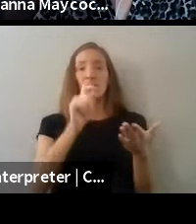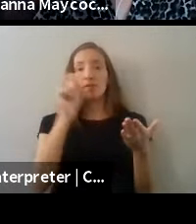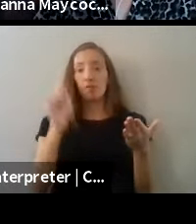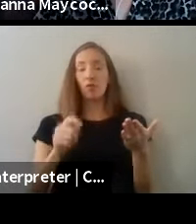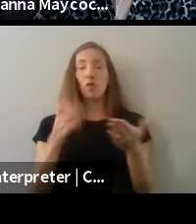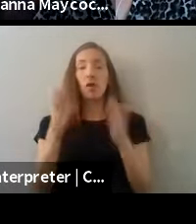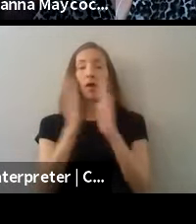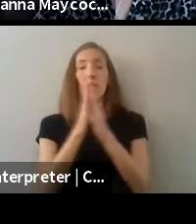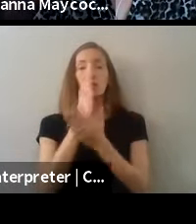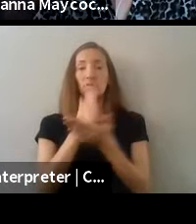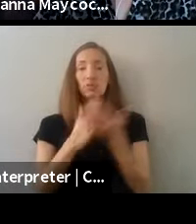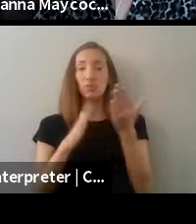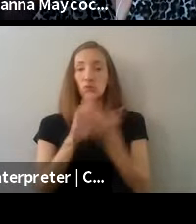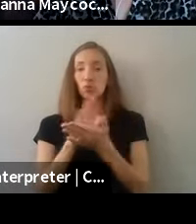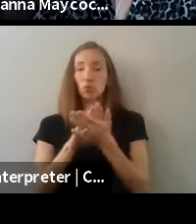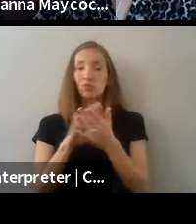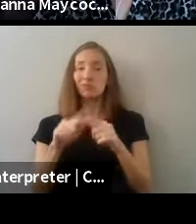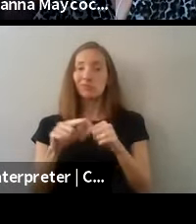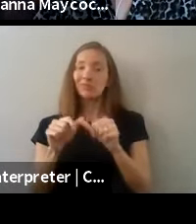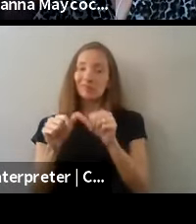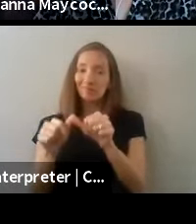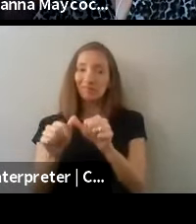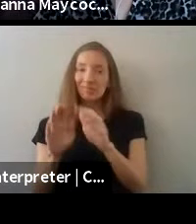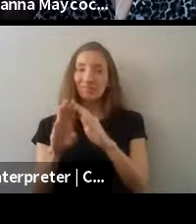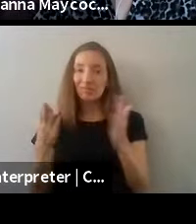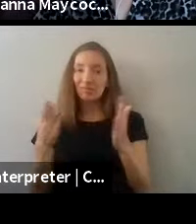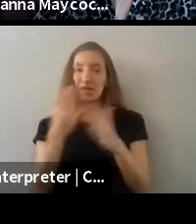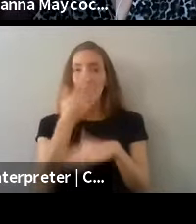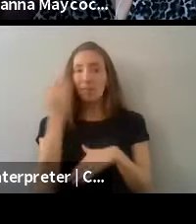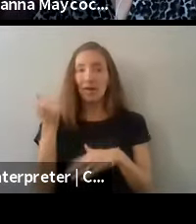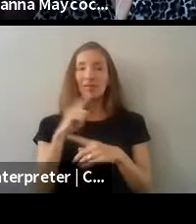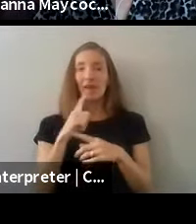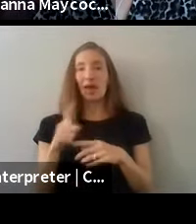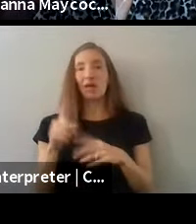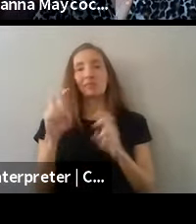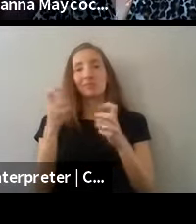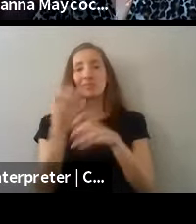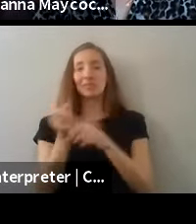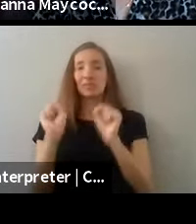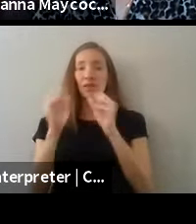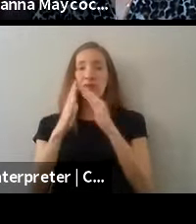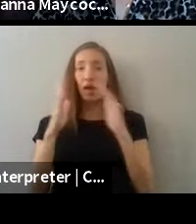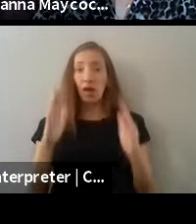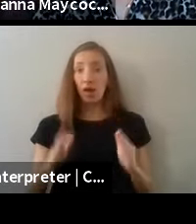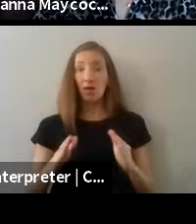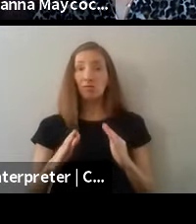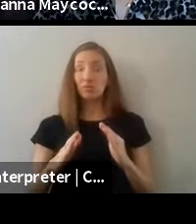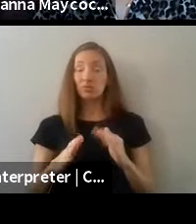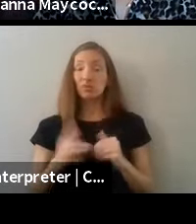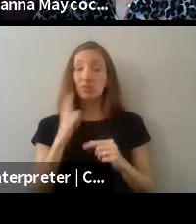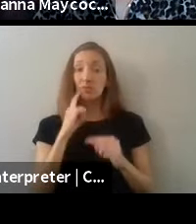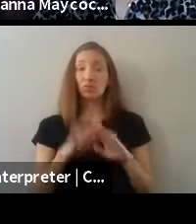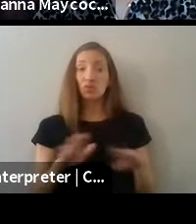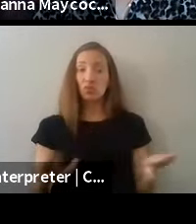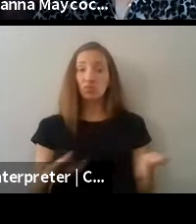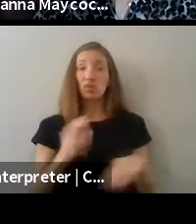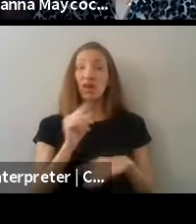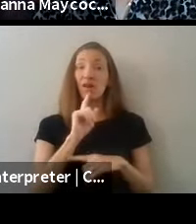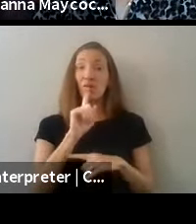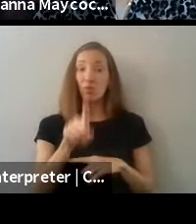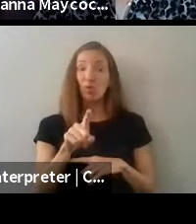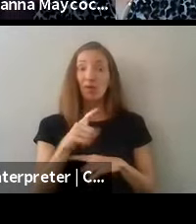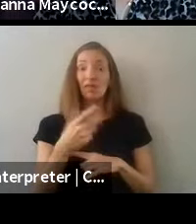and shelters for these young girls. Really, I could go on and on. But what we have learned about COVID, especially around